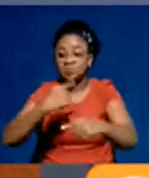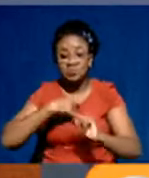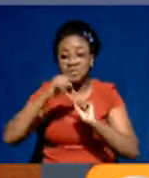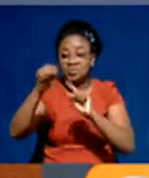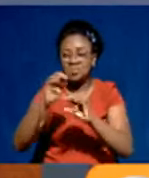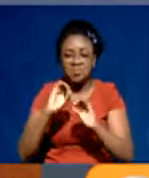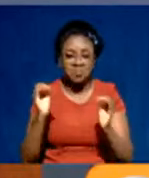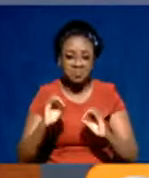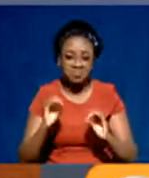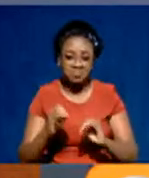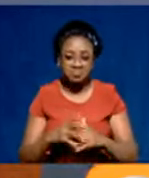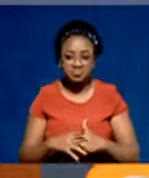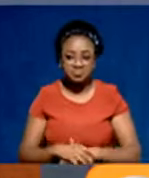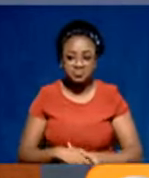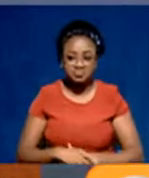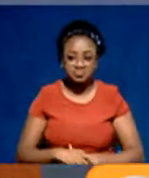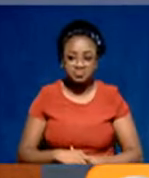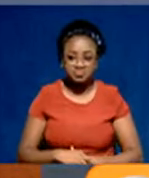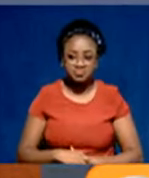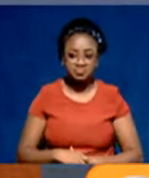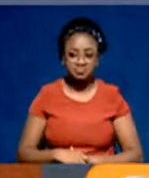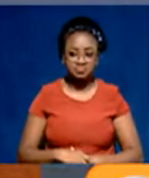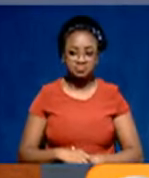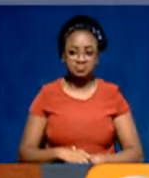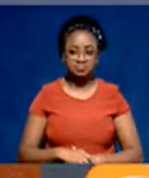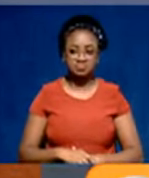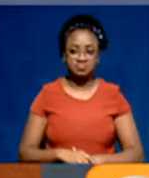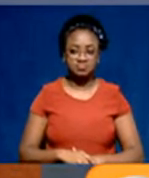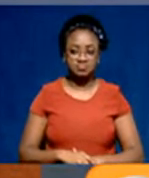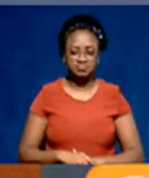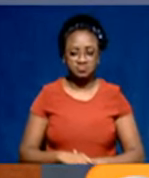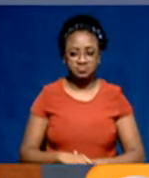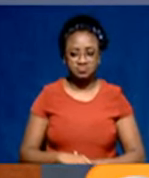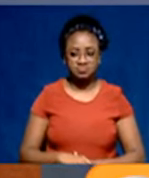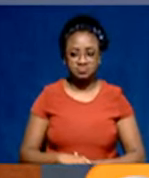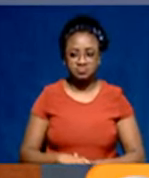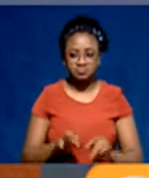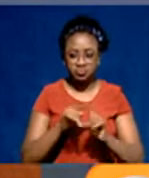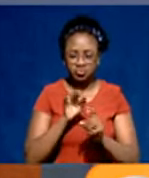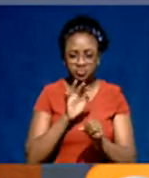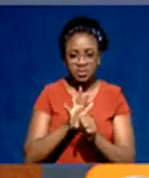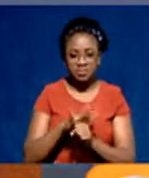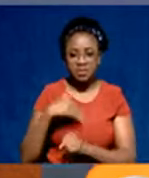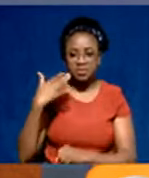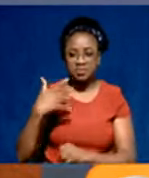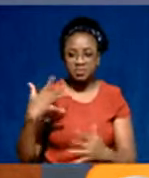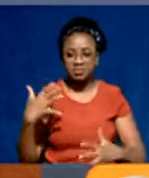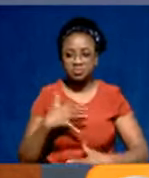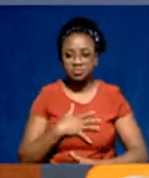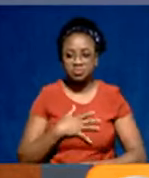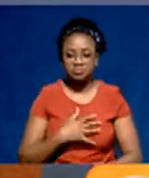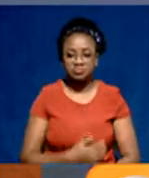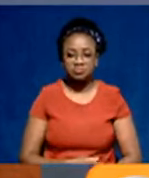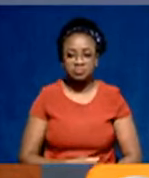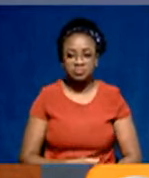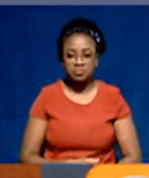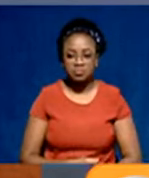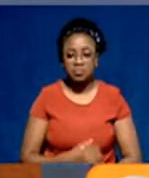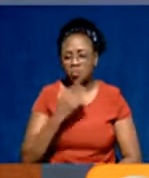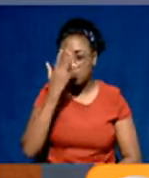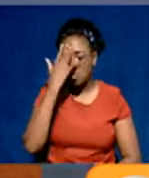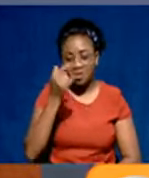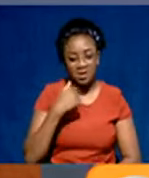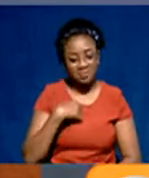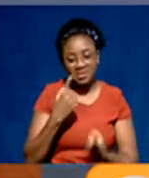school knew I'd come late. And they were surprised because I still